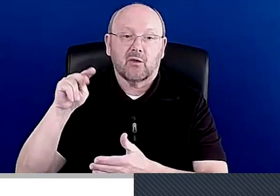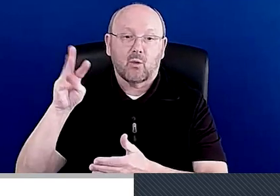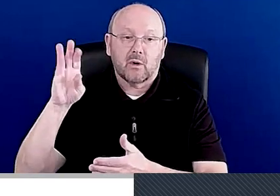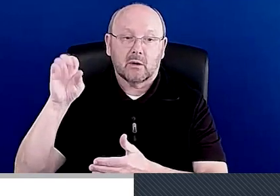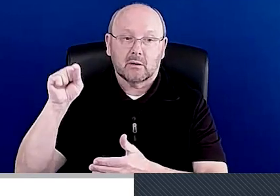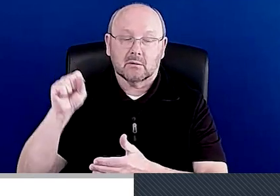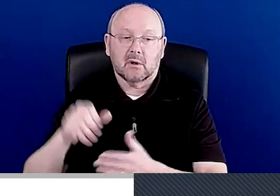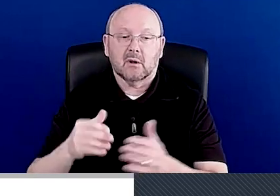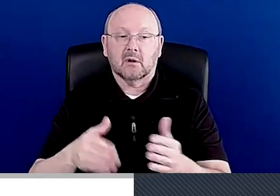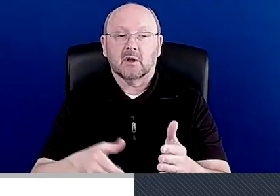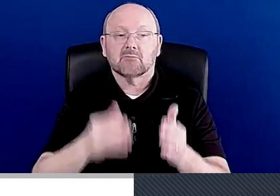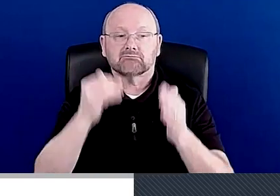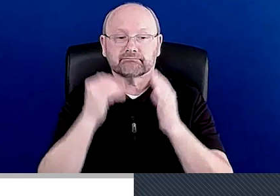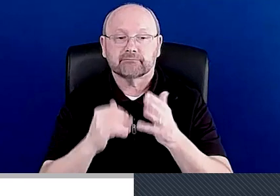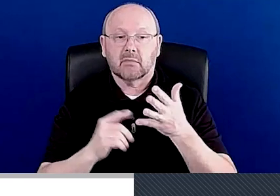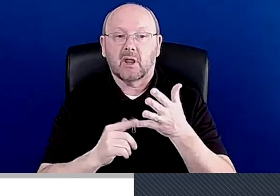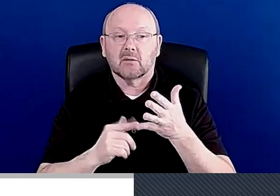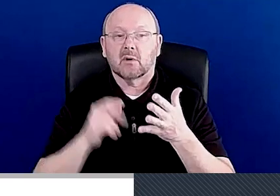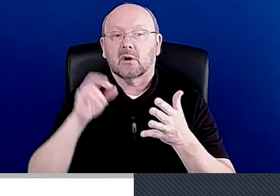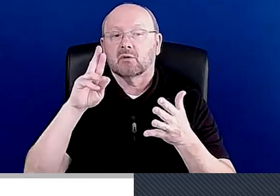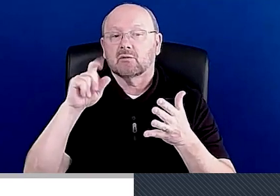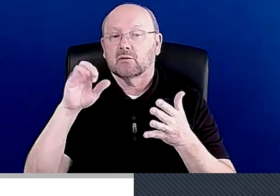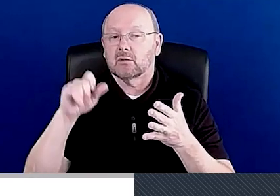process, contact info, etc.